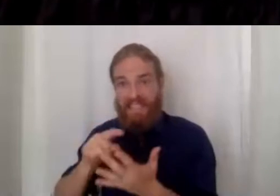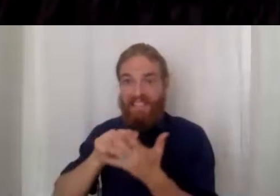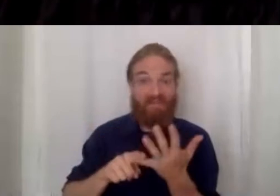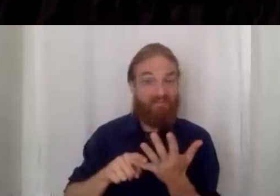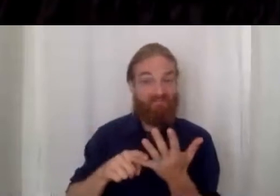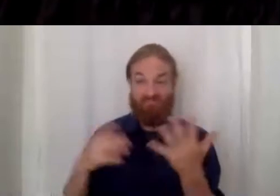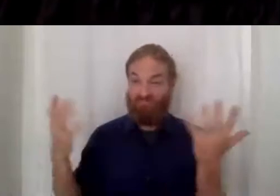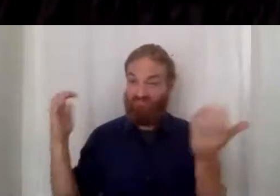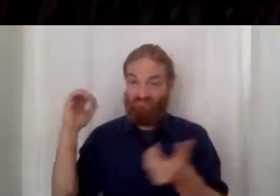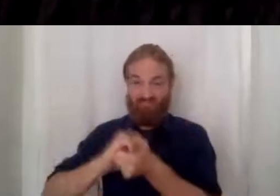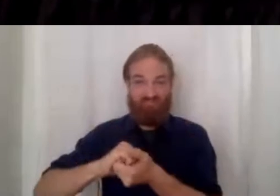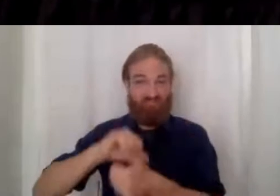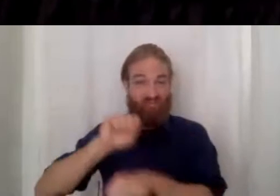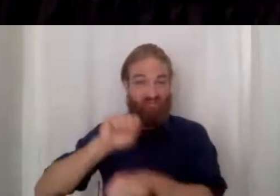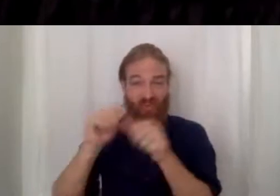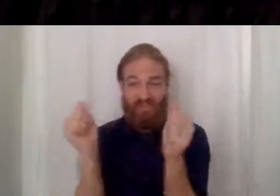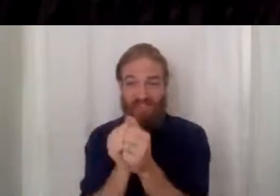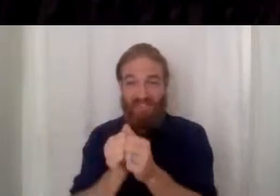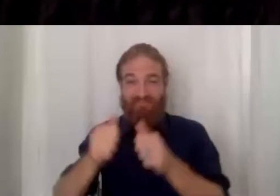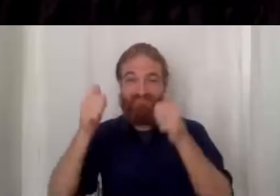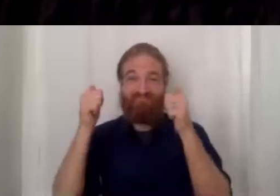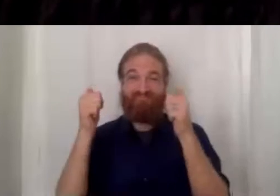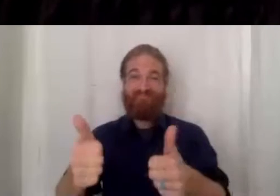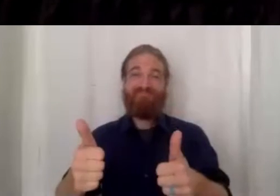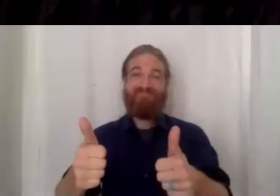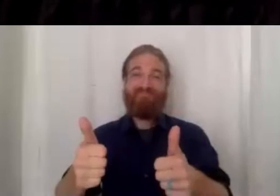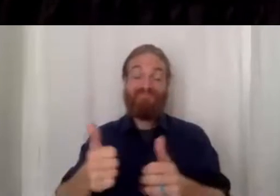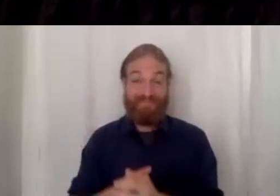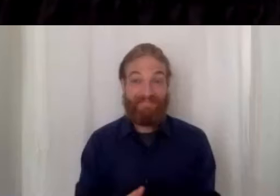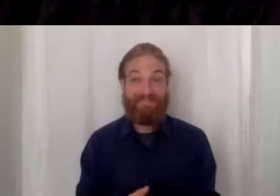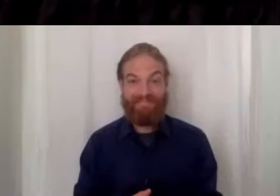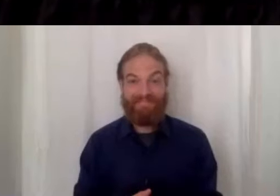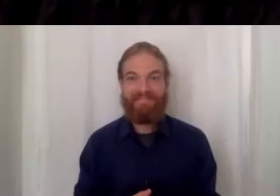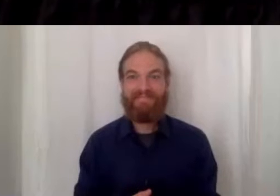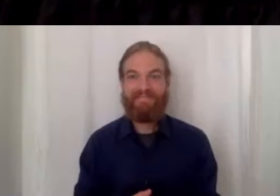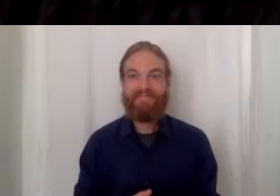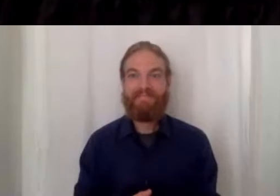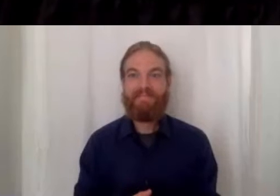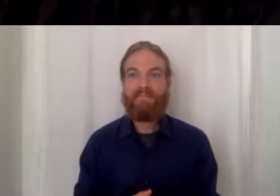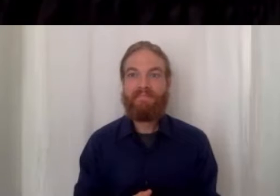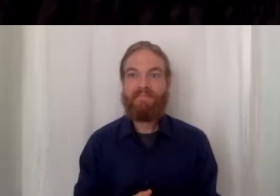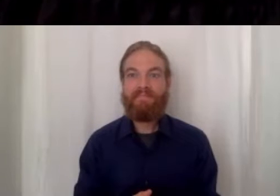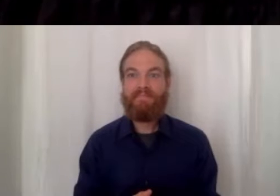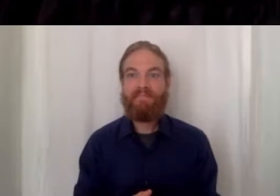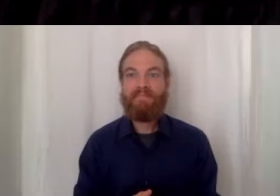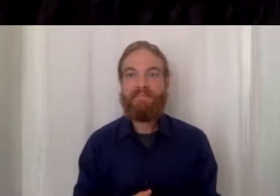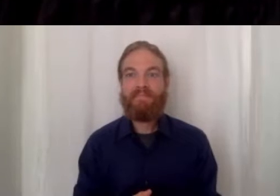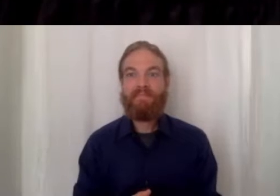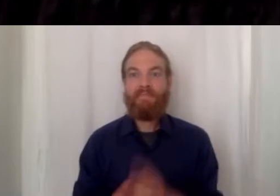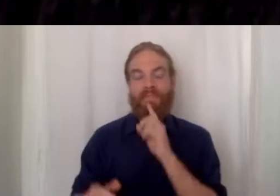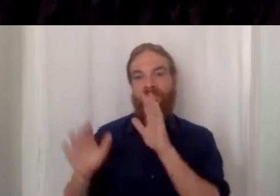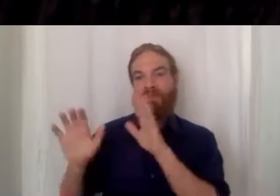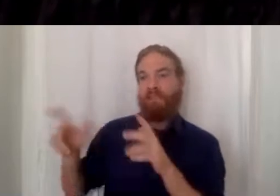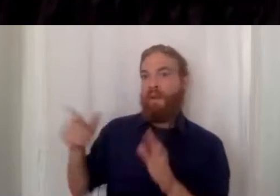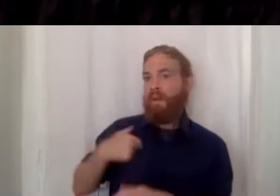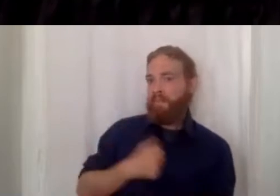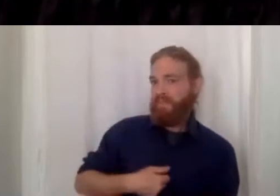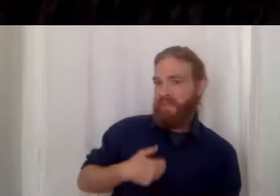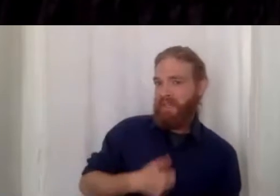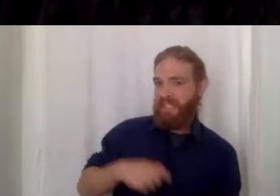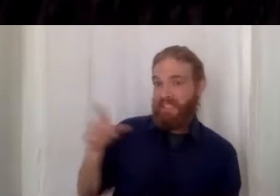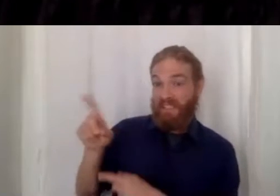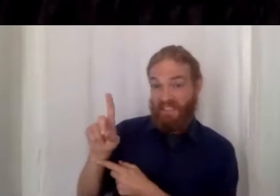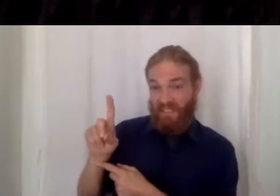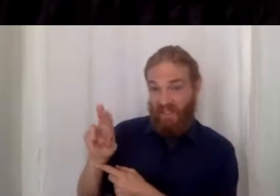question. Yeah. And I apologize, I forget that you were not here in 2020. Okay, thank you. Yes. And I'd like to add